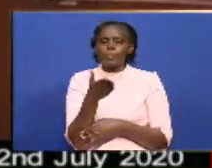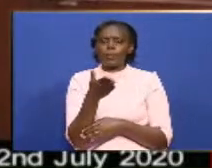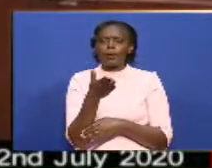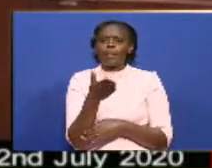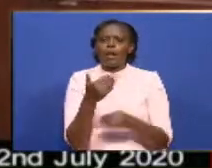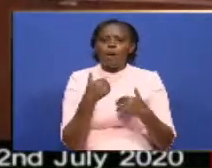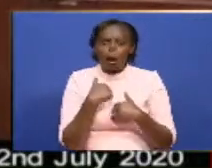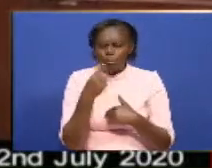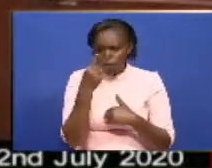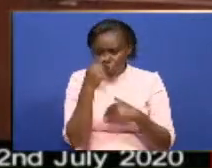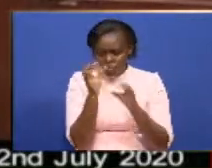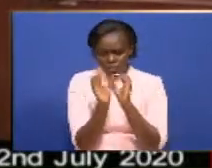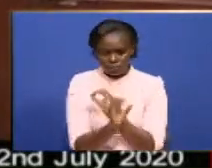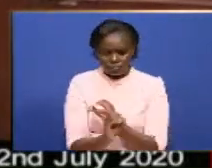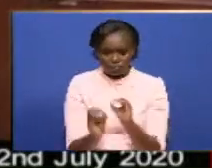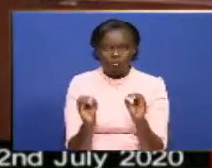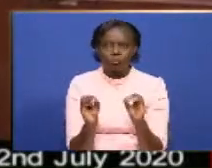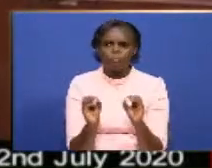by World War II.